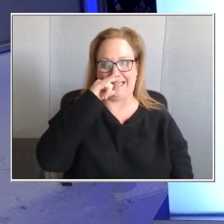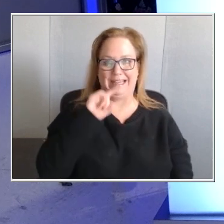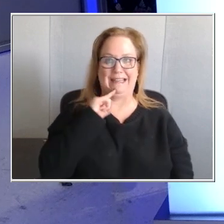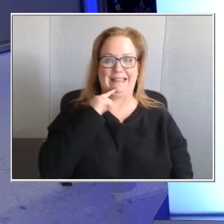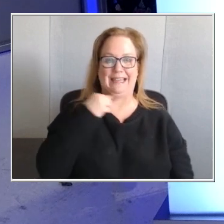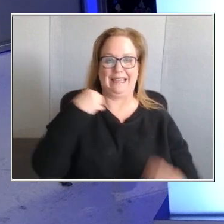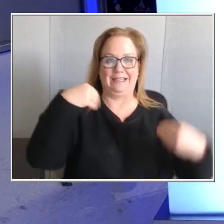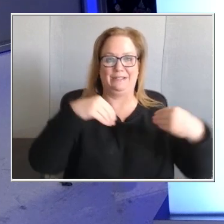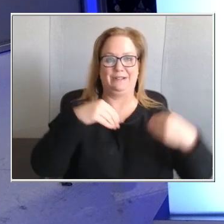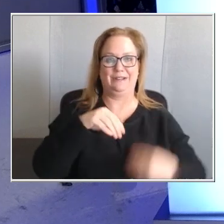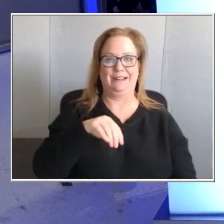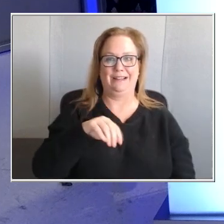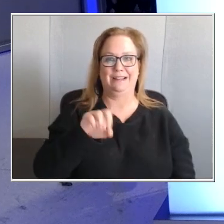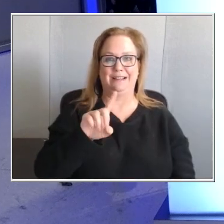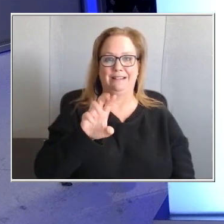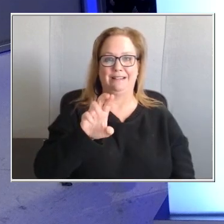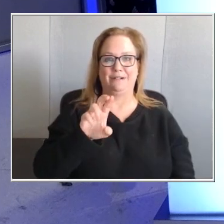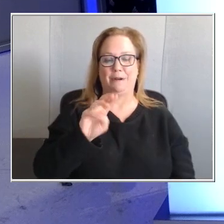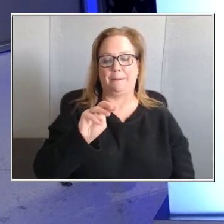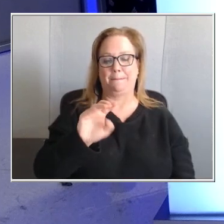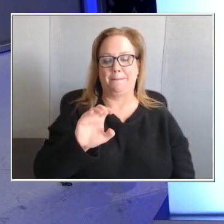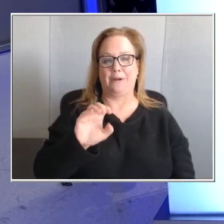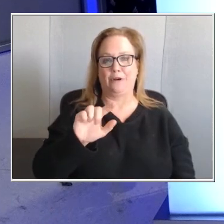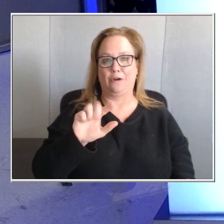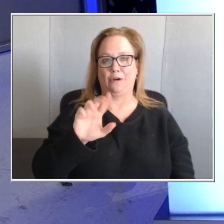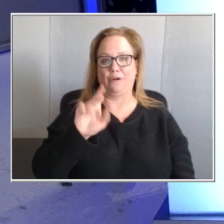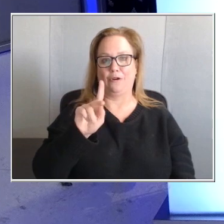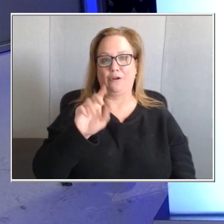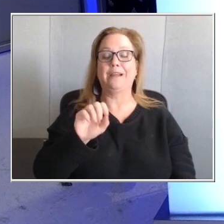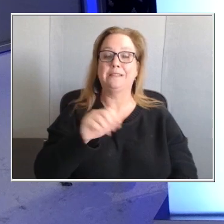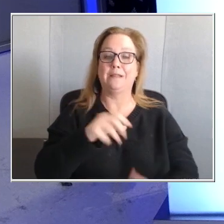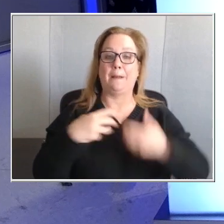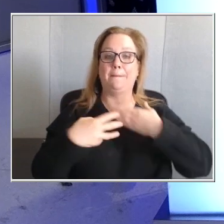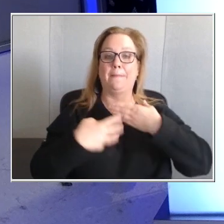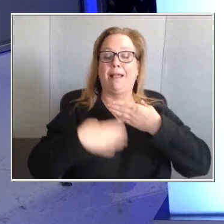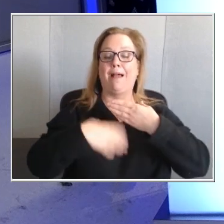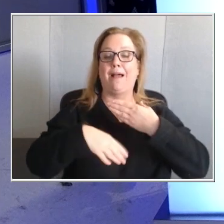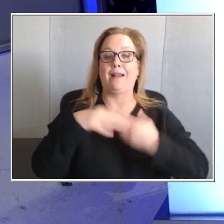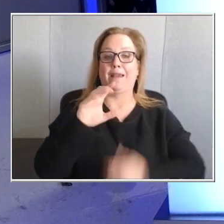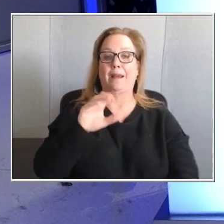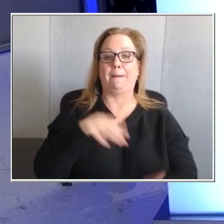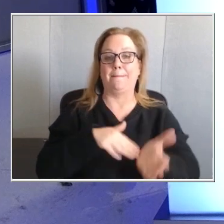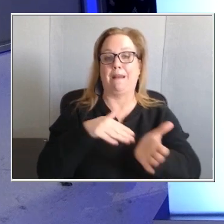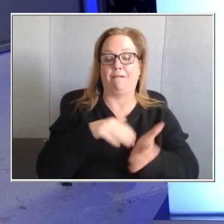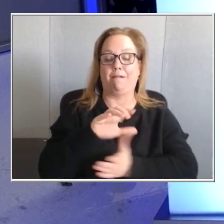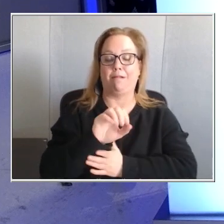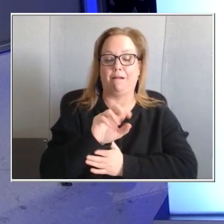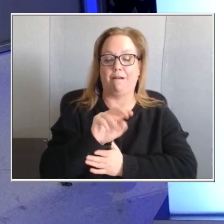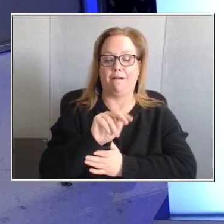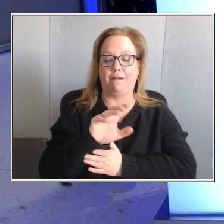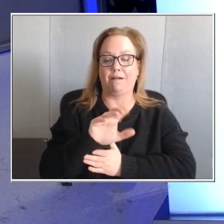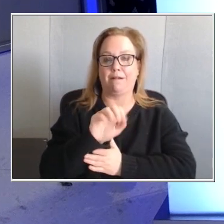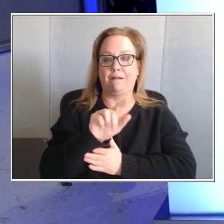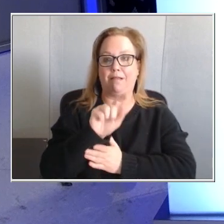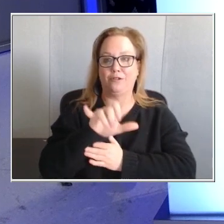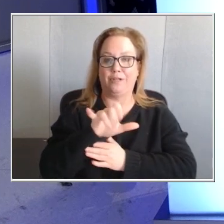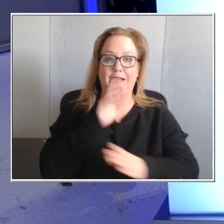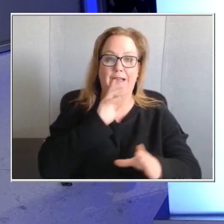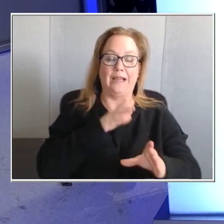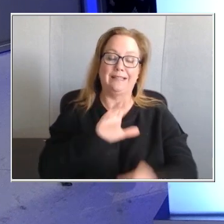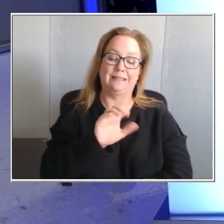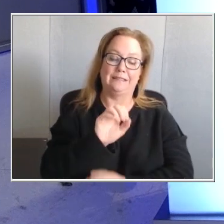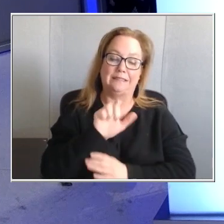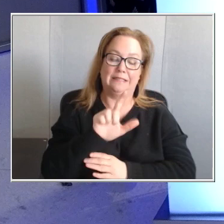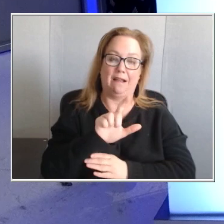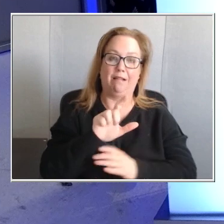store is also with us. Dr. Joseph McGurk is a hematologic and medical oncologist and division director of hematologic malignancies and cellular therapeutics